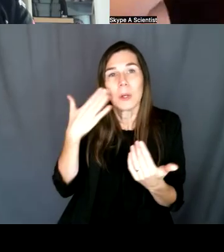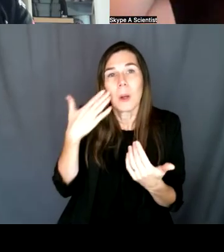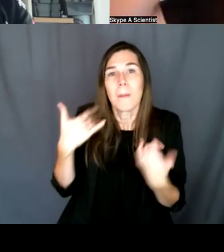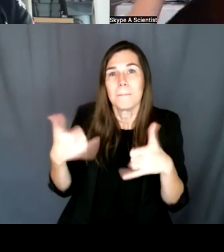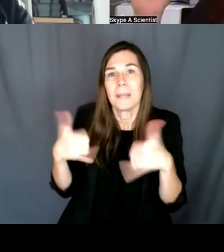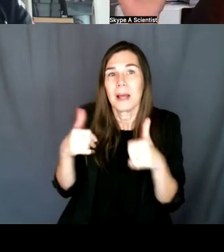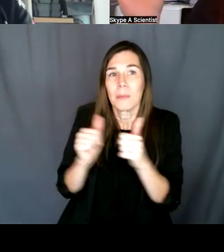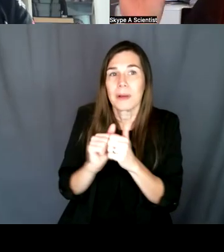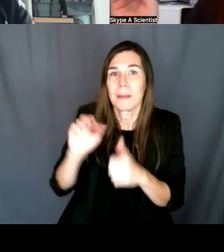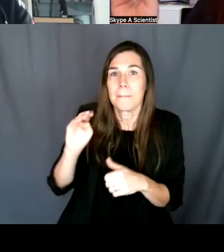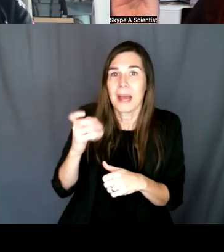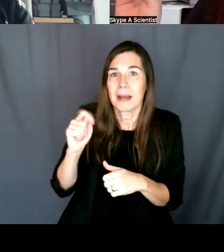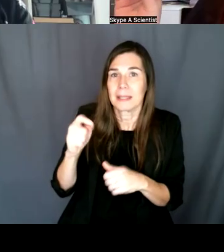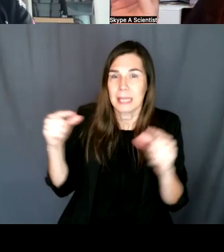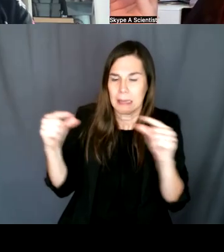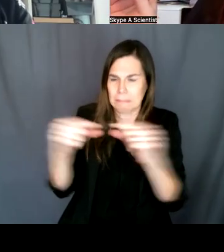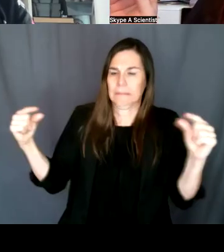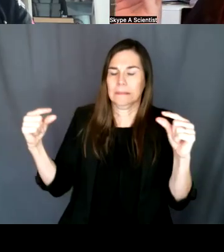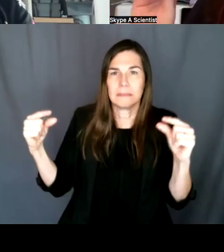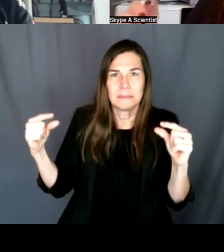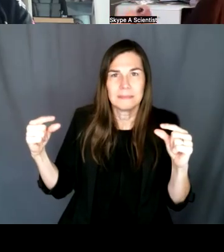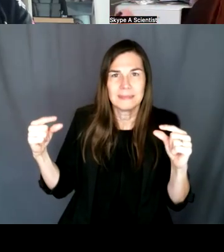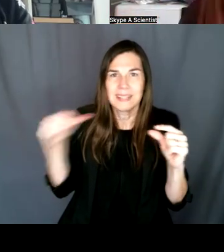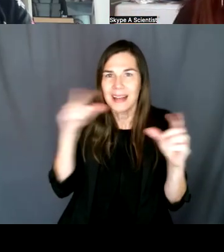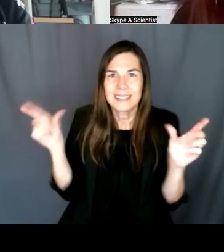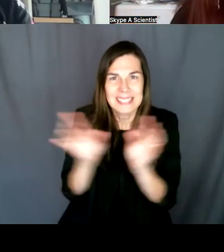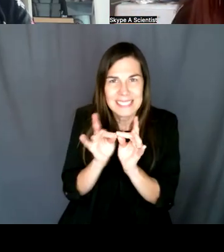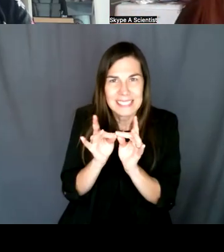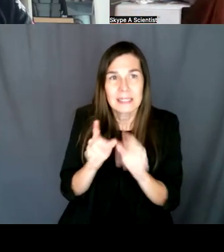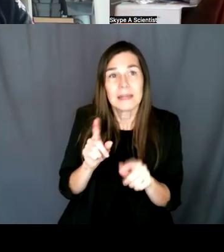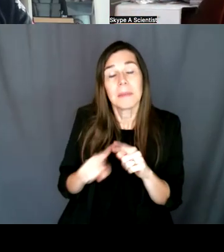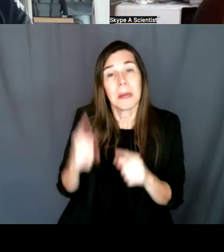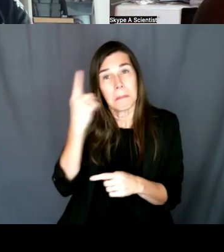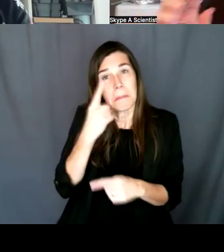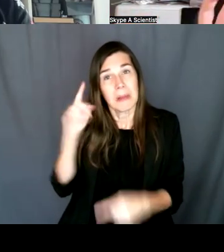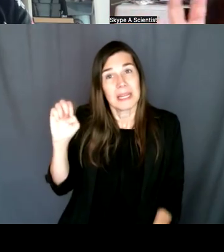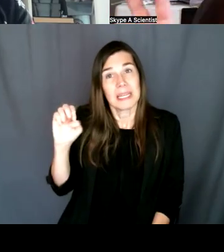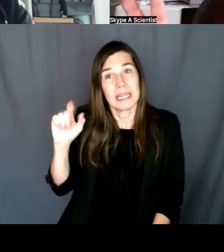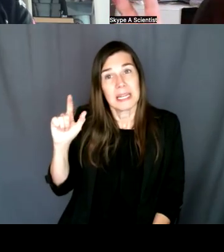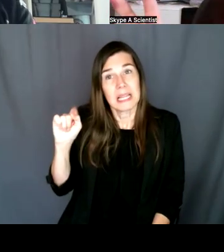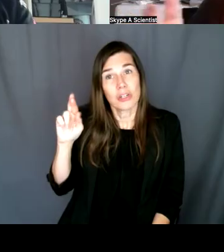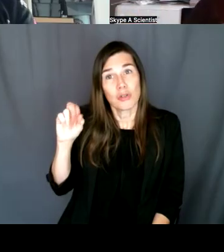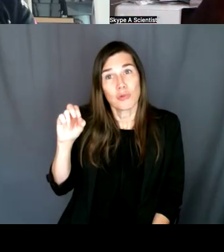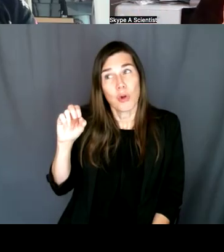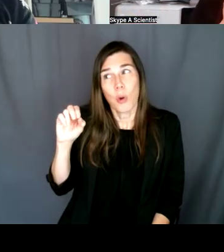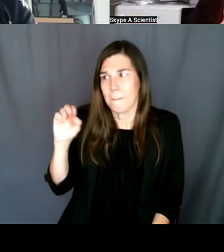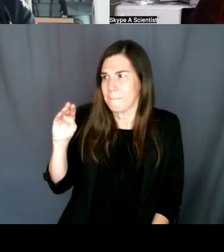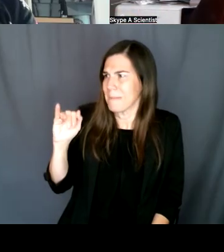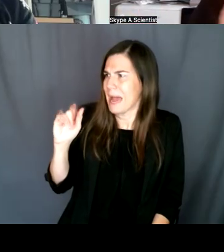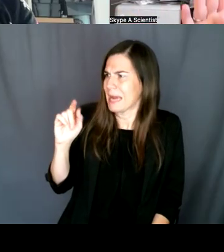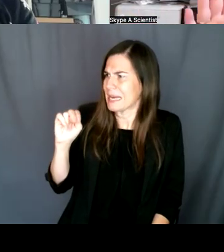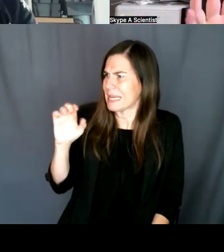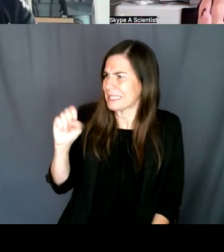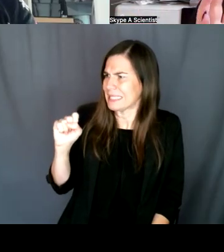each other. All right. Yes. What is the deal with electromagnets? Like, why Mhm. would you electrify some? Like, if you had